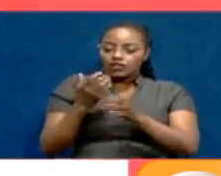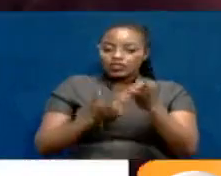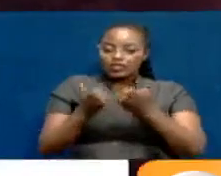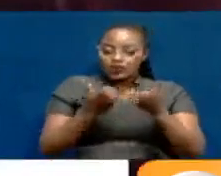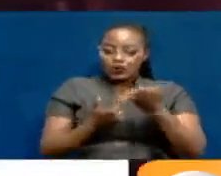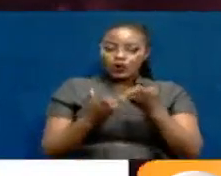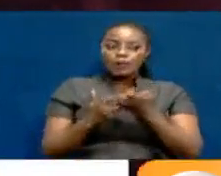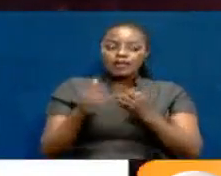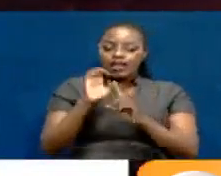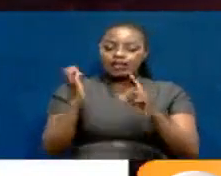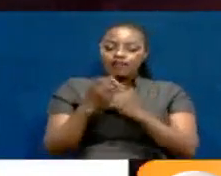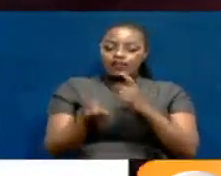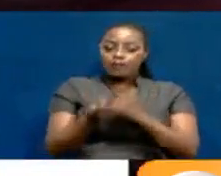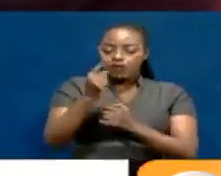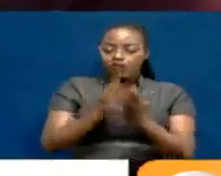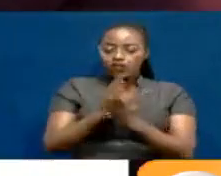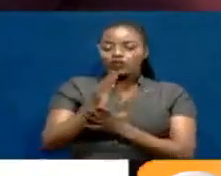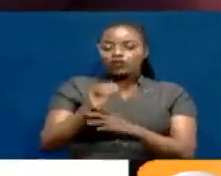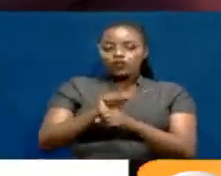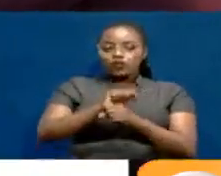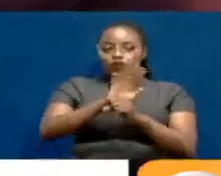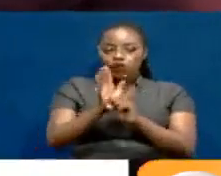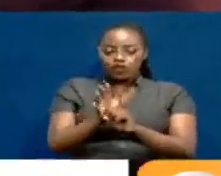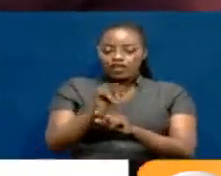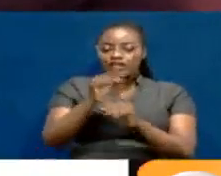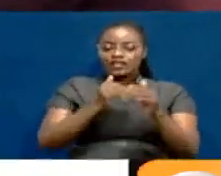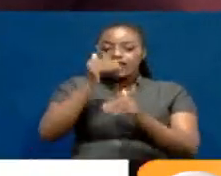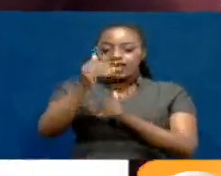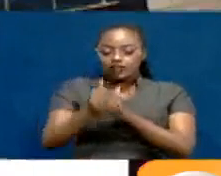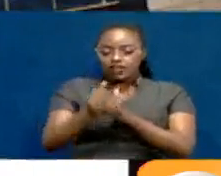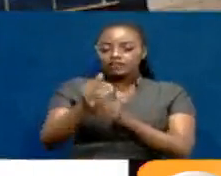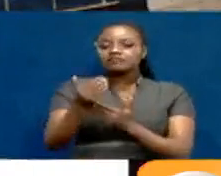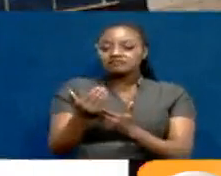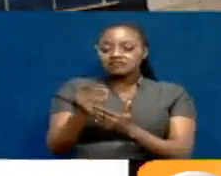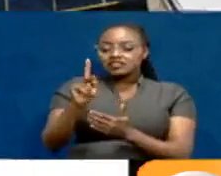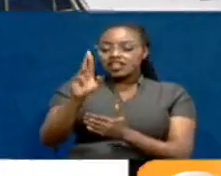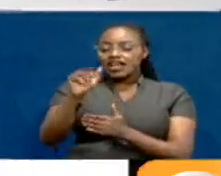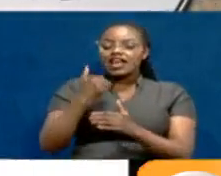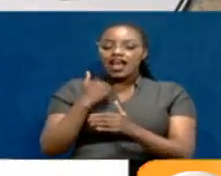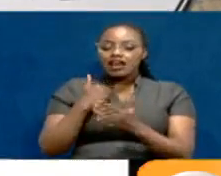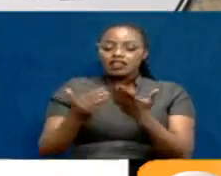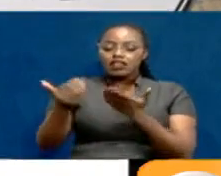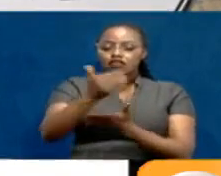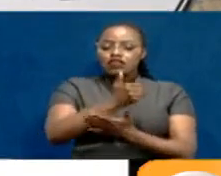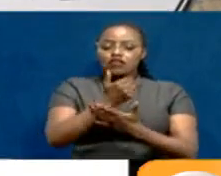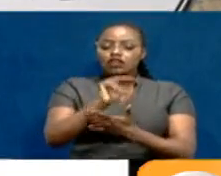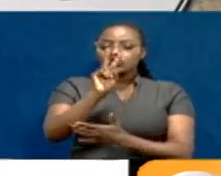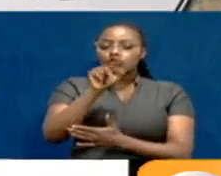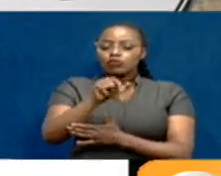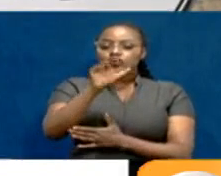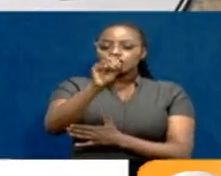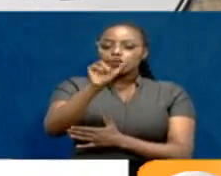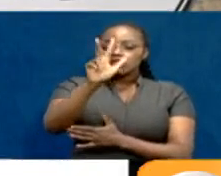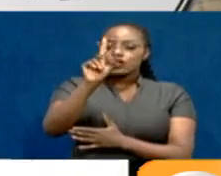economic environment brought about by the COVID-19 pandemic. This after the Kenya Revenue Authority recorded revenue collections of